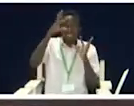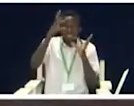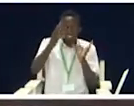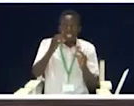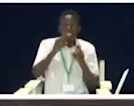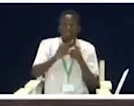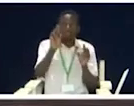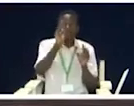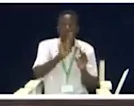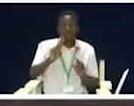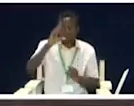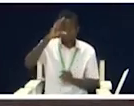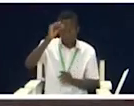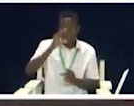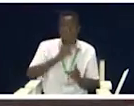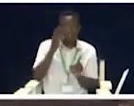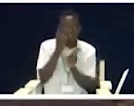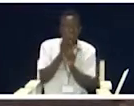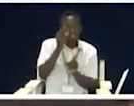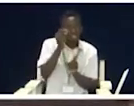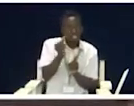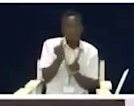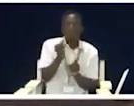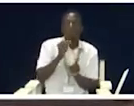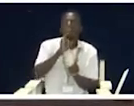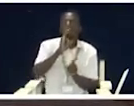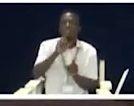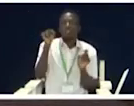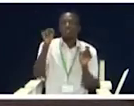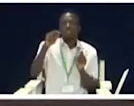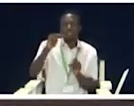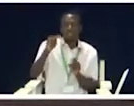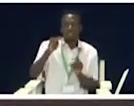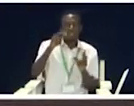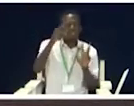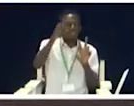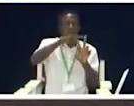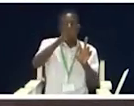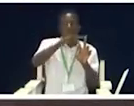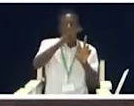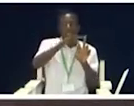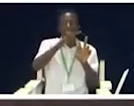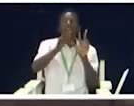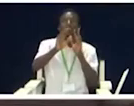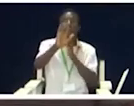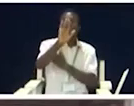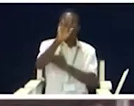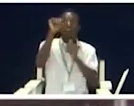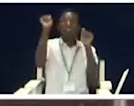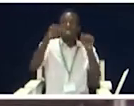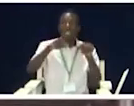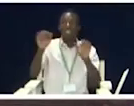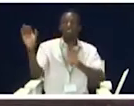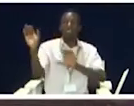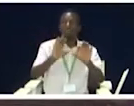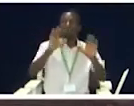necessary. Point number three, God can do wonders anywhere. Tap your neighbor and say, anywhere.